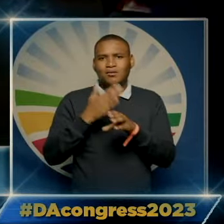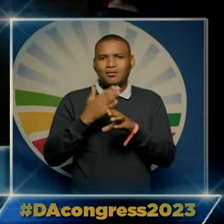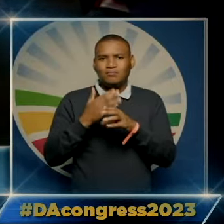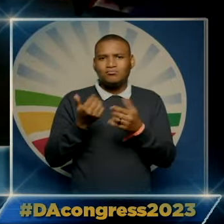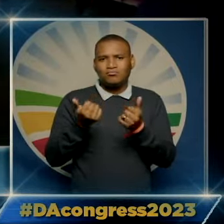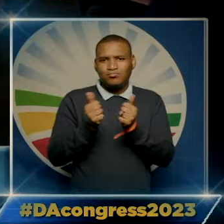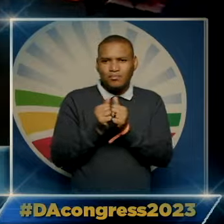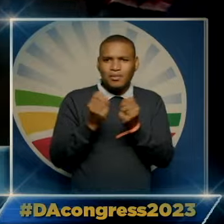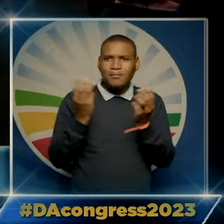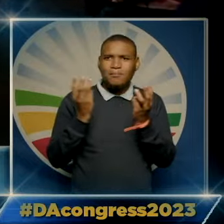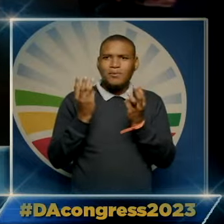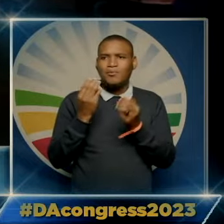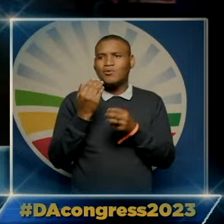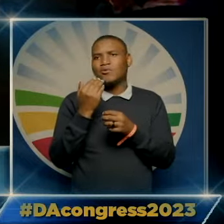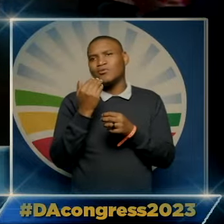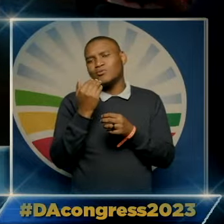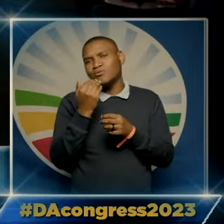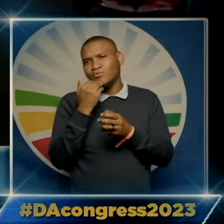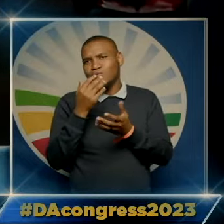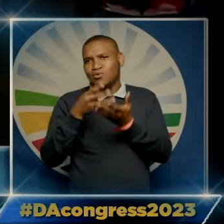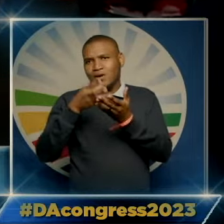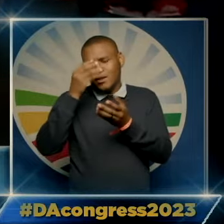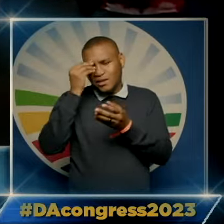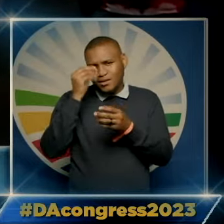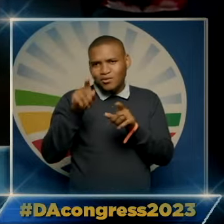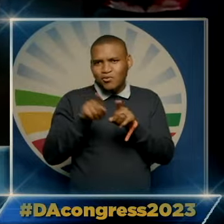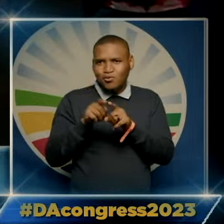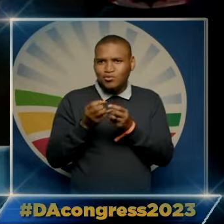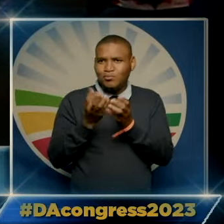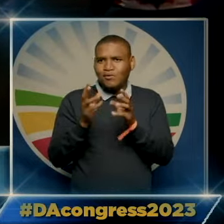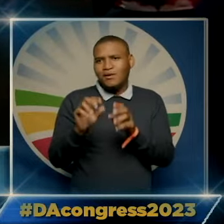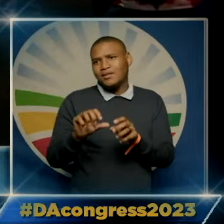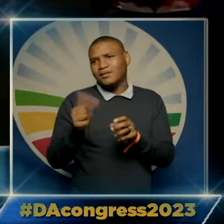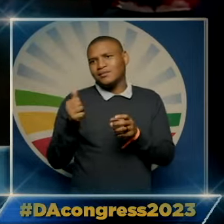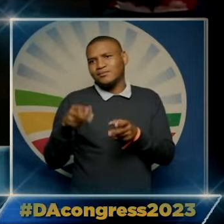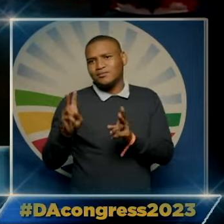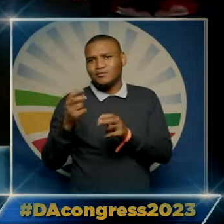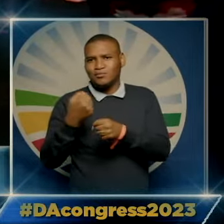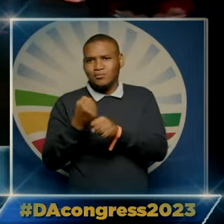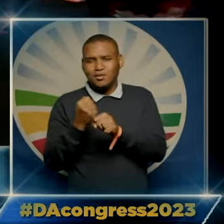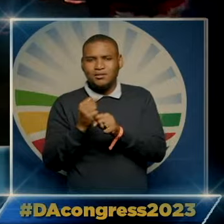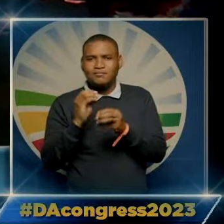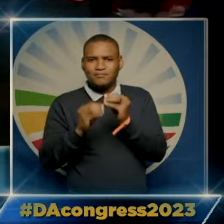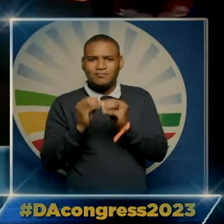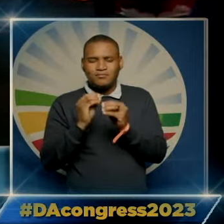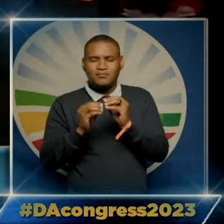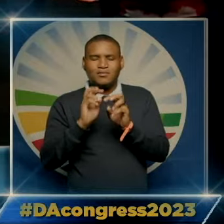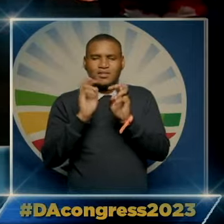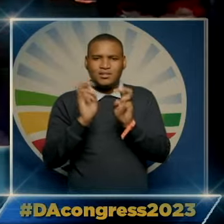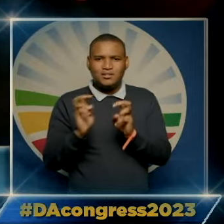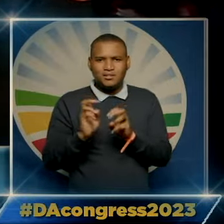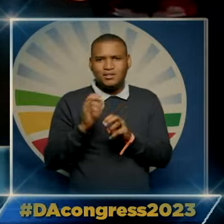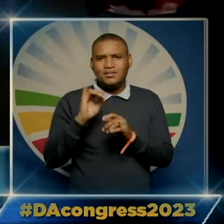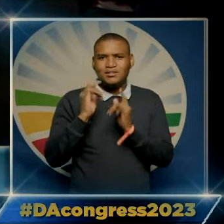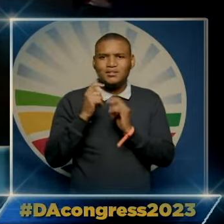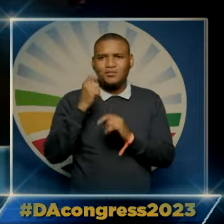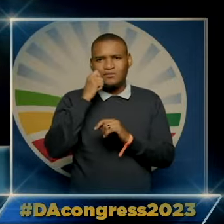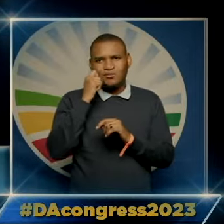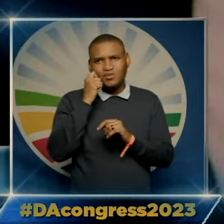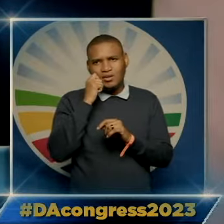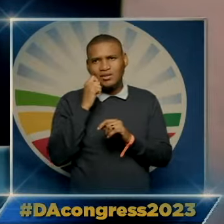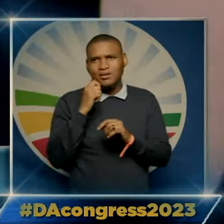in Ekurhuleni, and devise alternative sources of energy generation. The city of Tshwane has got two, as you know, Kwena,